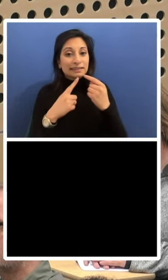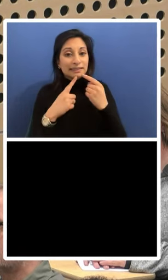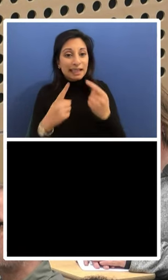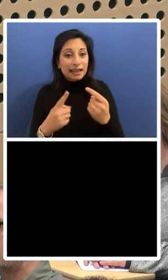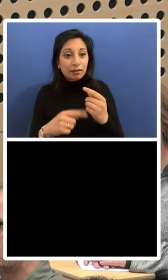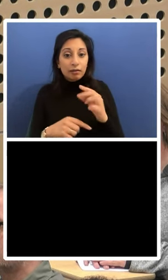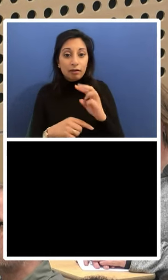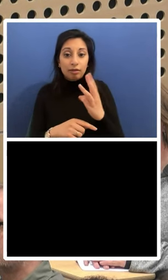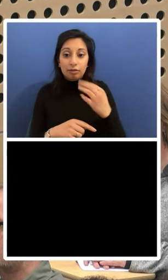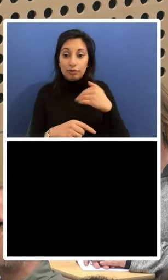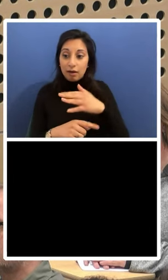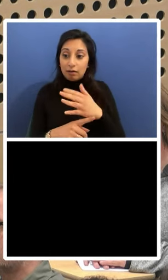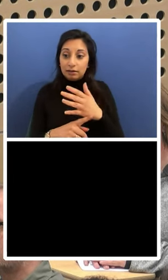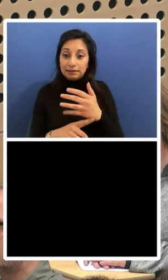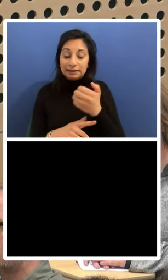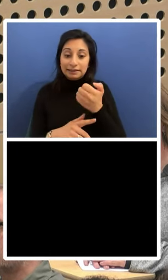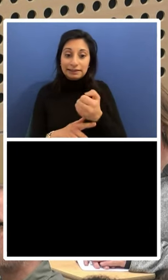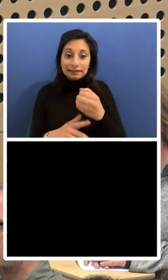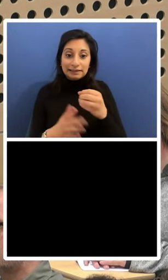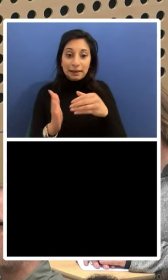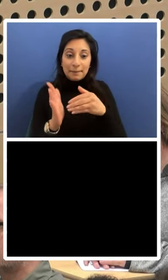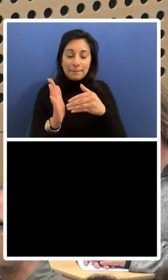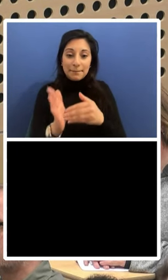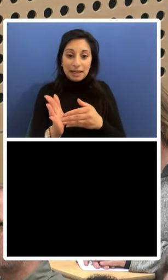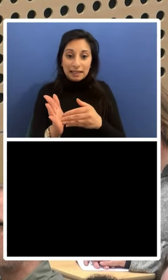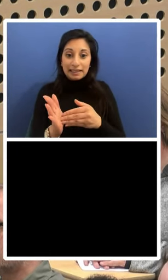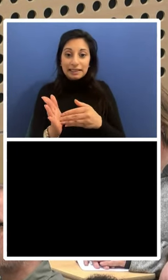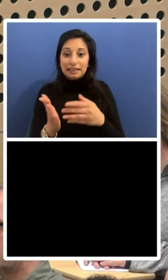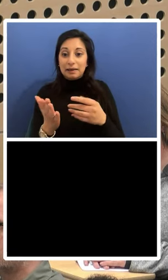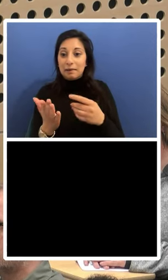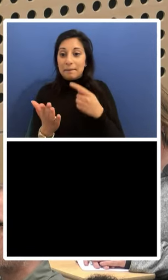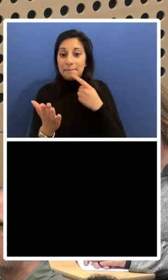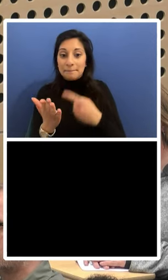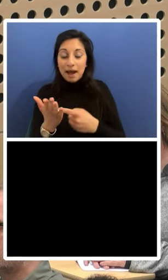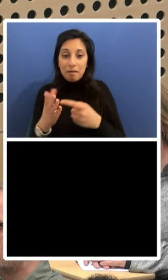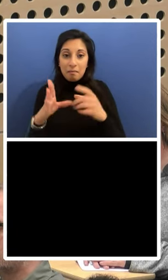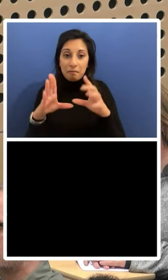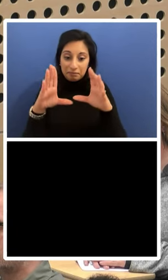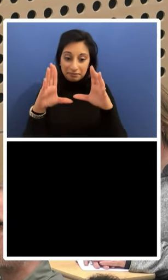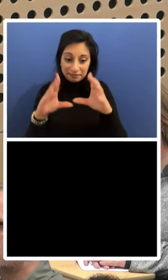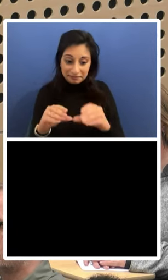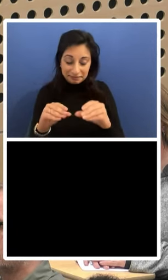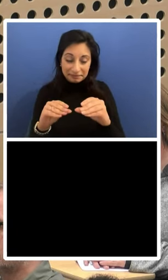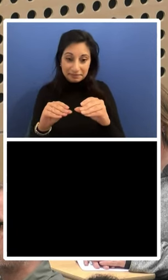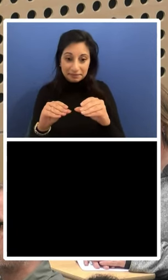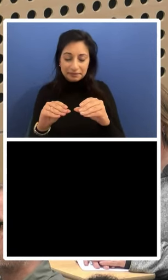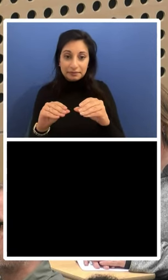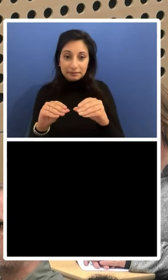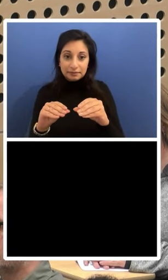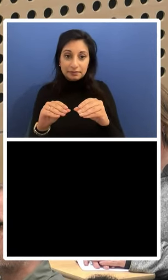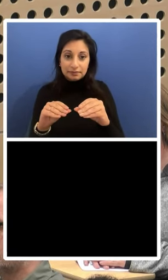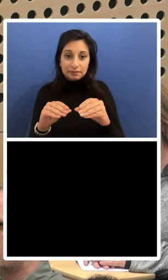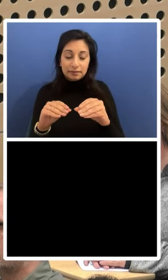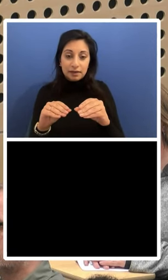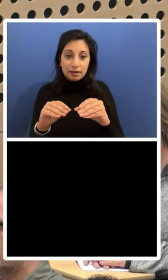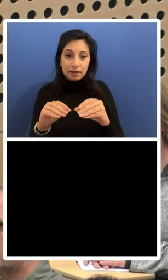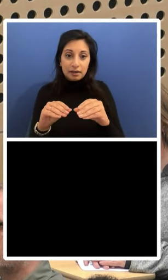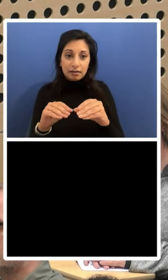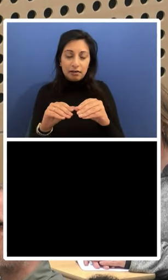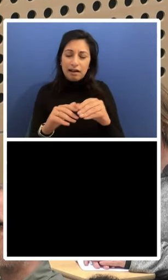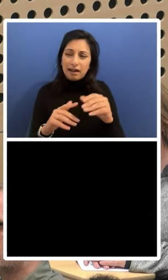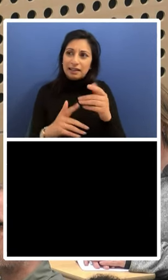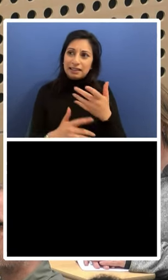quid was wiped off the value of the pub codes the next day. And I've got an idea that there's a possible way of saving Britain's